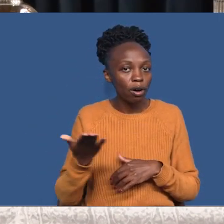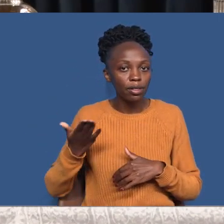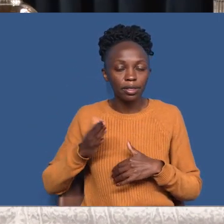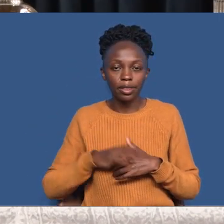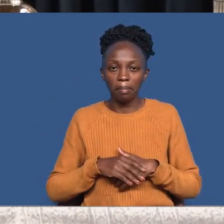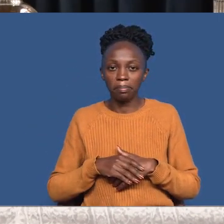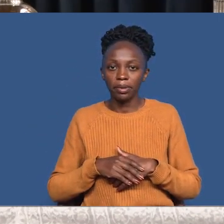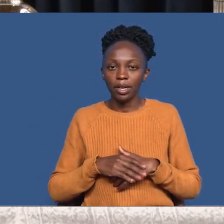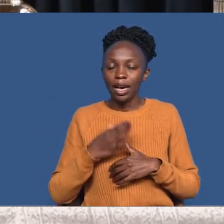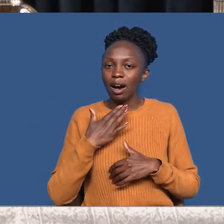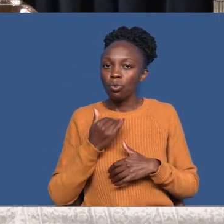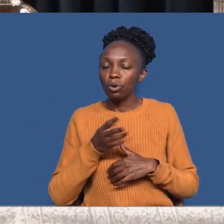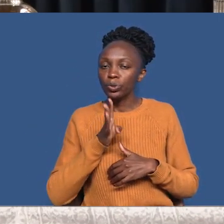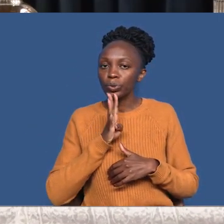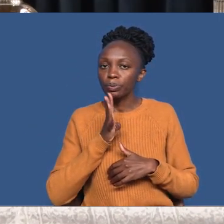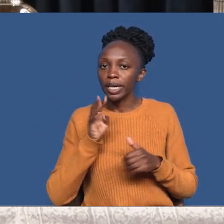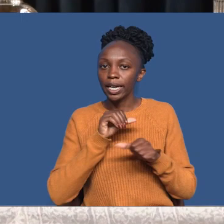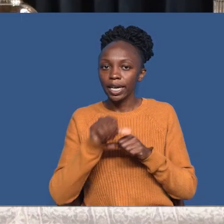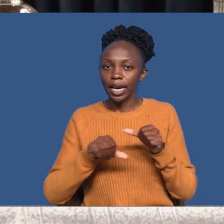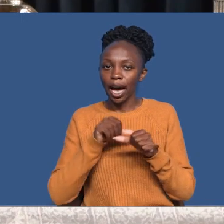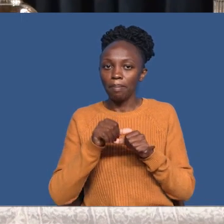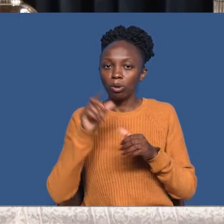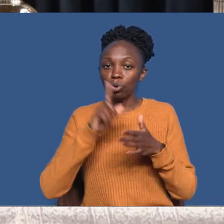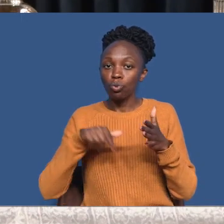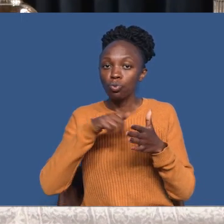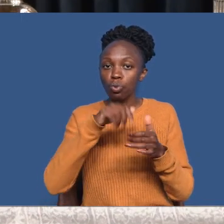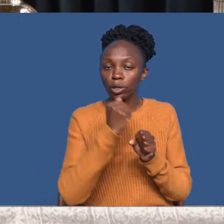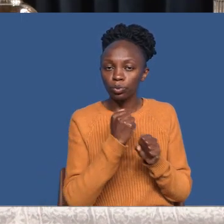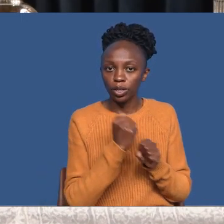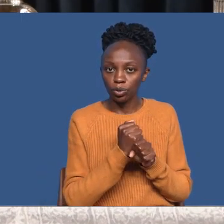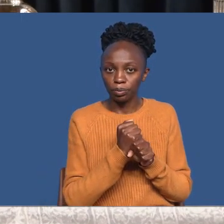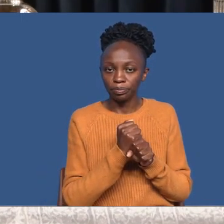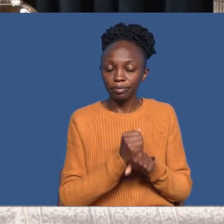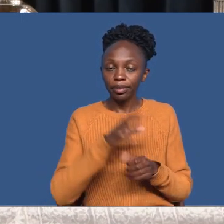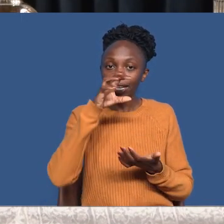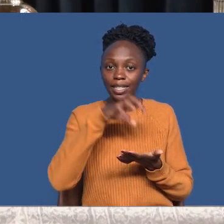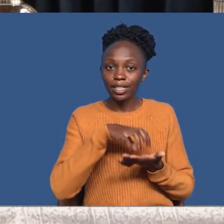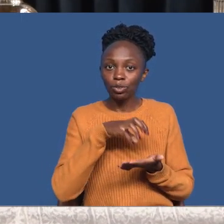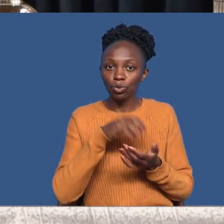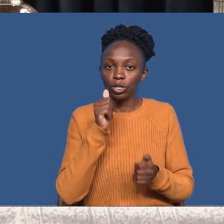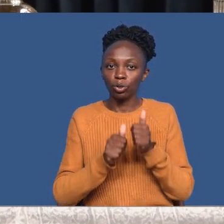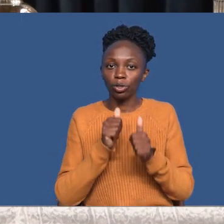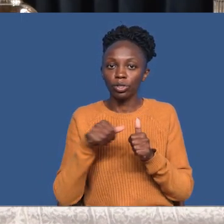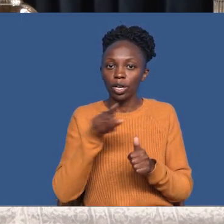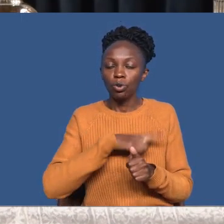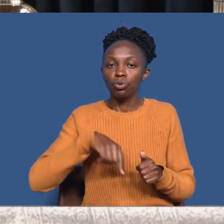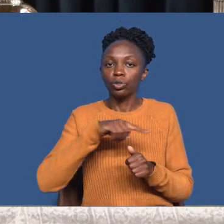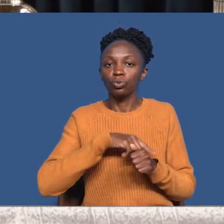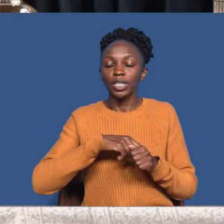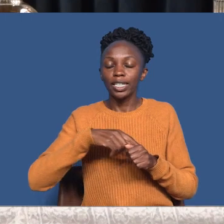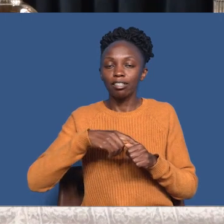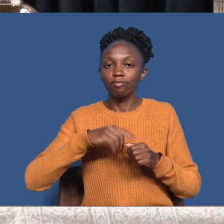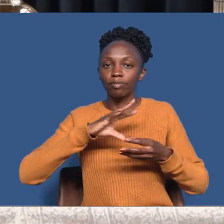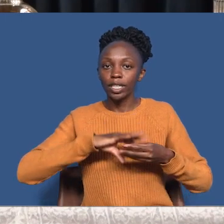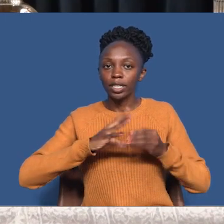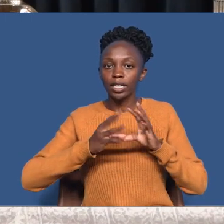I want to speak about what we do, the situations we create